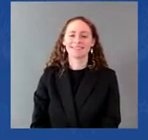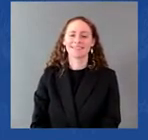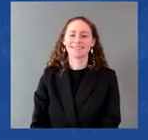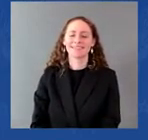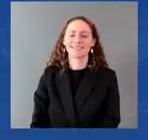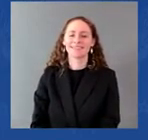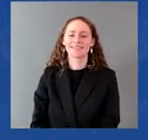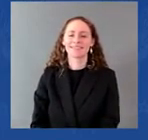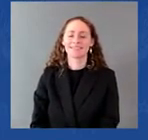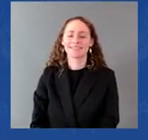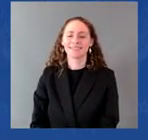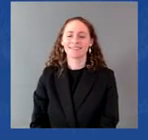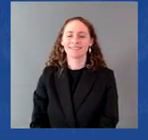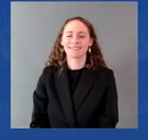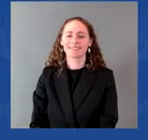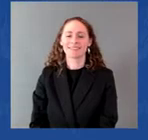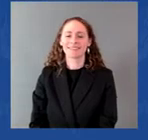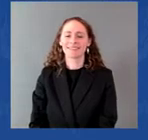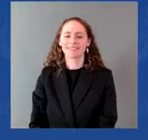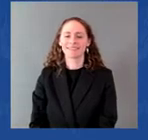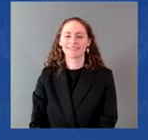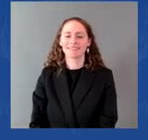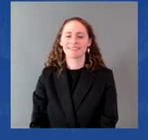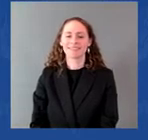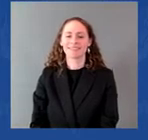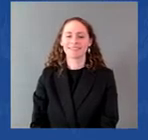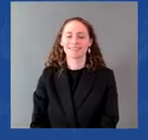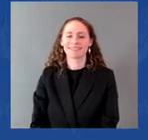Thank you. You want me to play